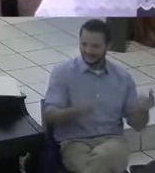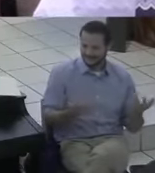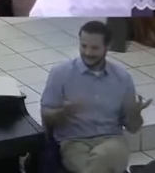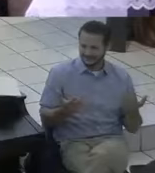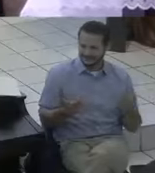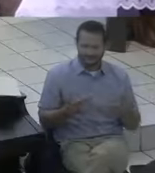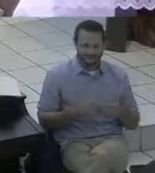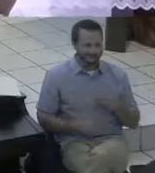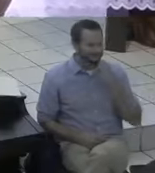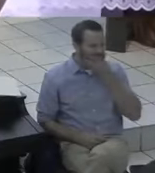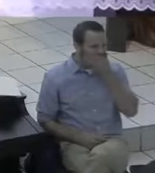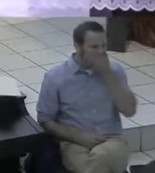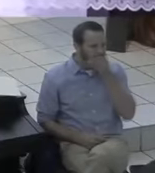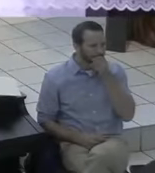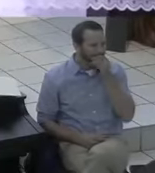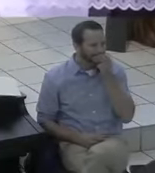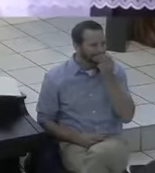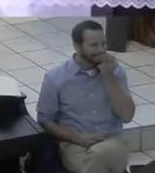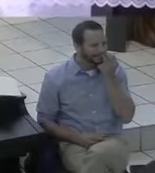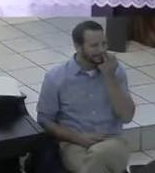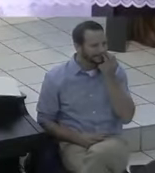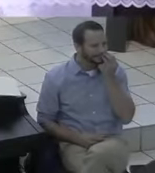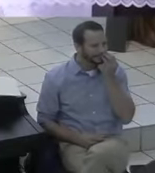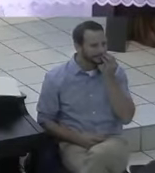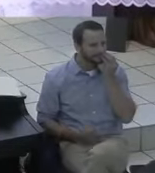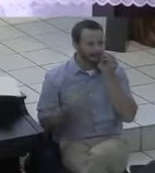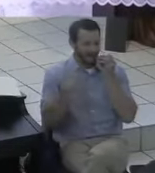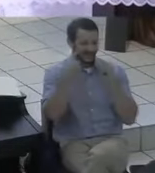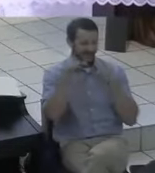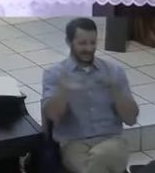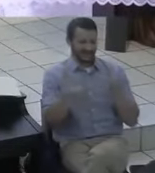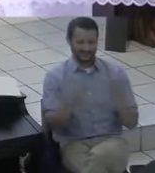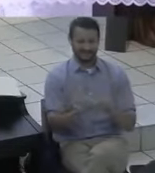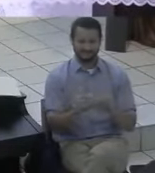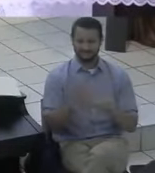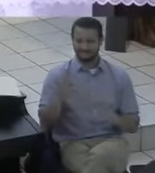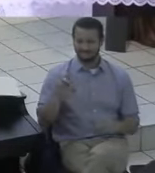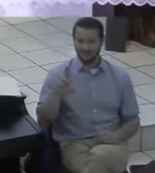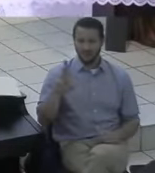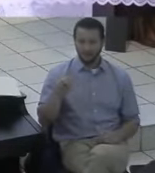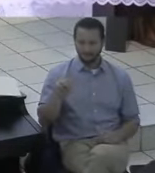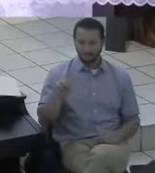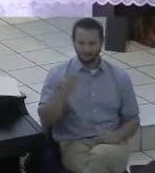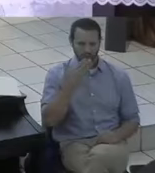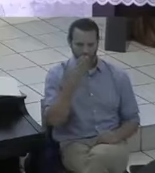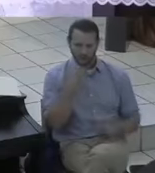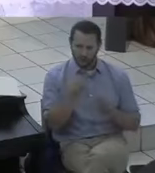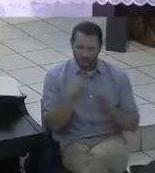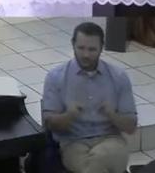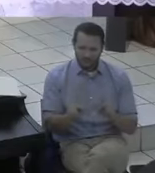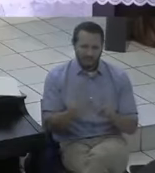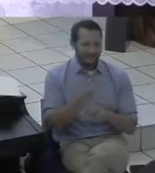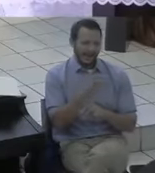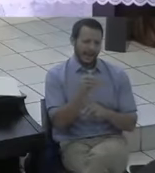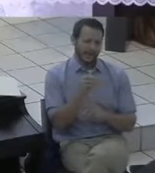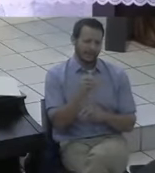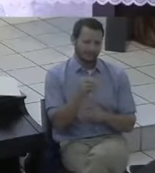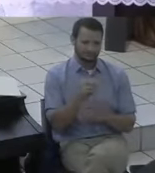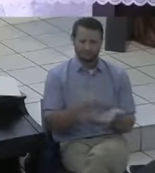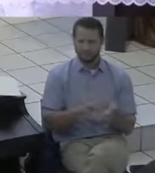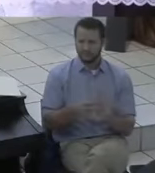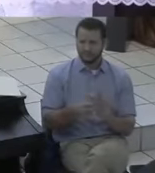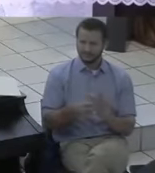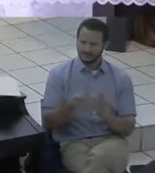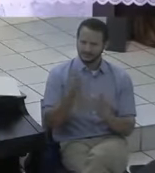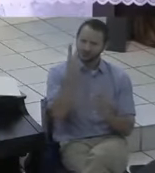it. And I think the congregational forum is a good opportunity for us, and I think one of the purposes of it is